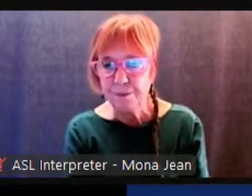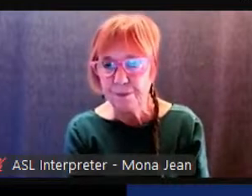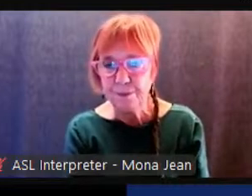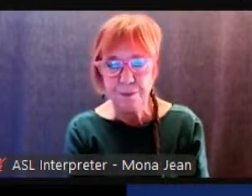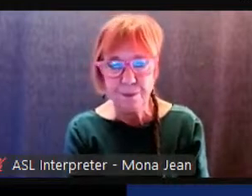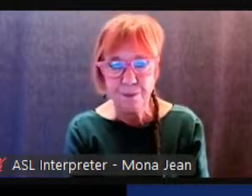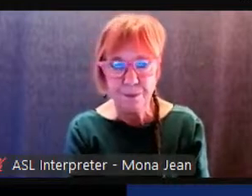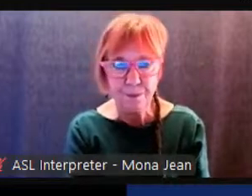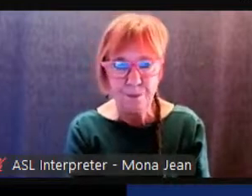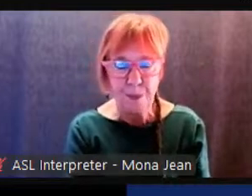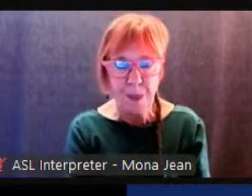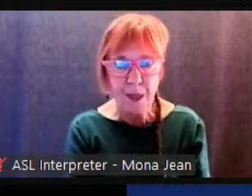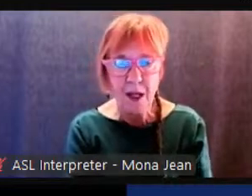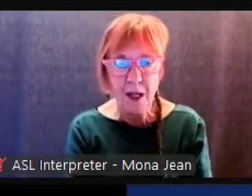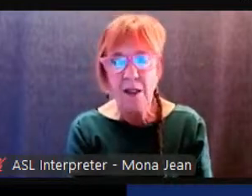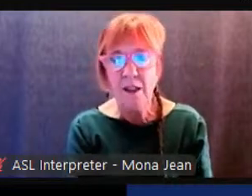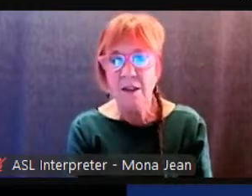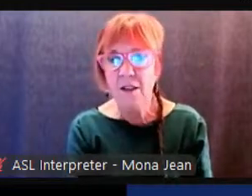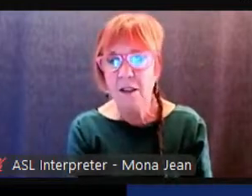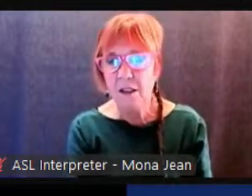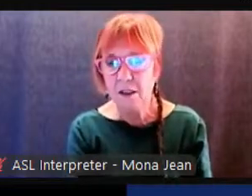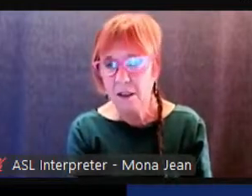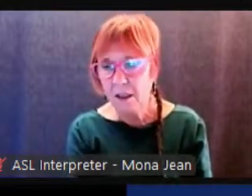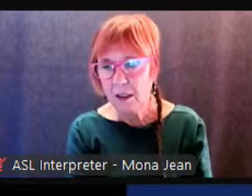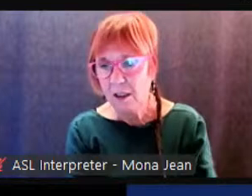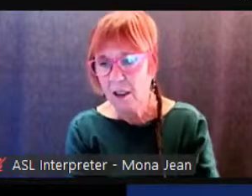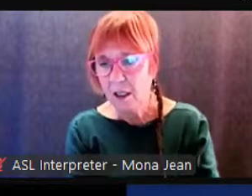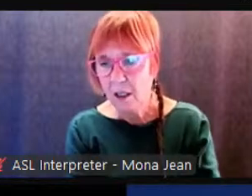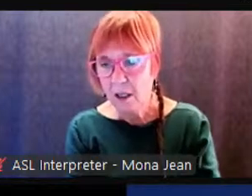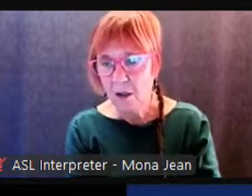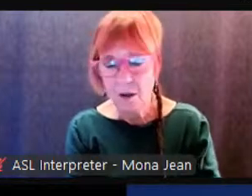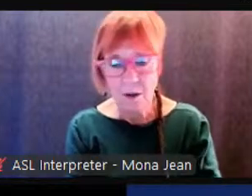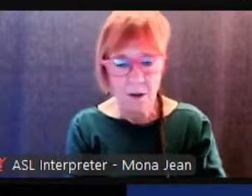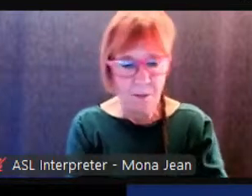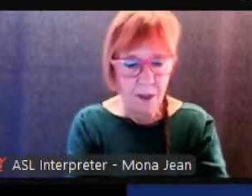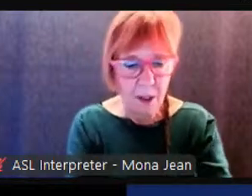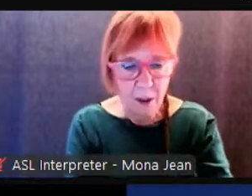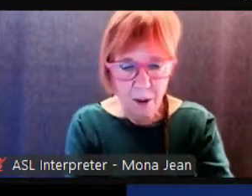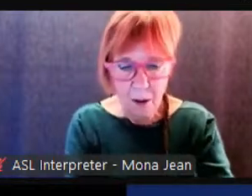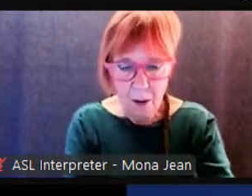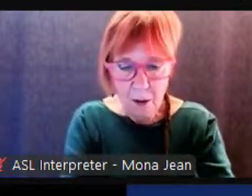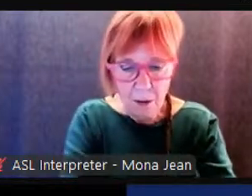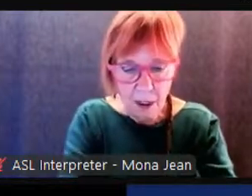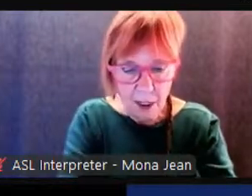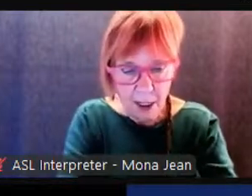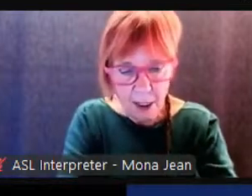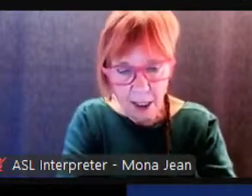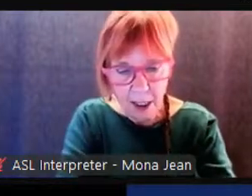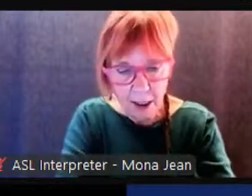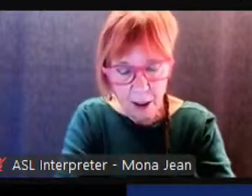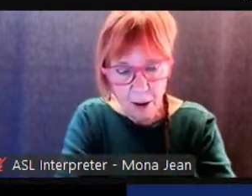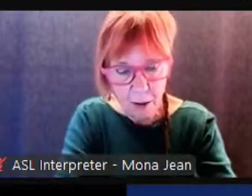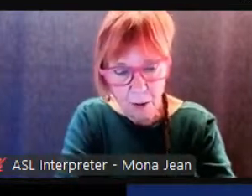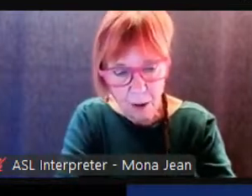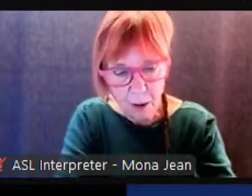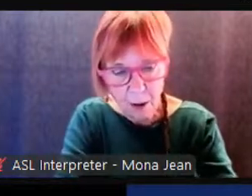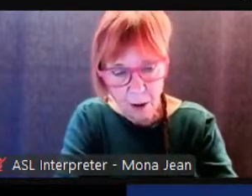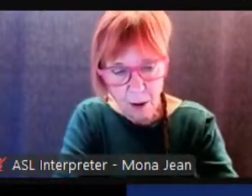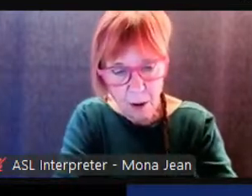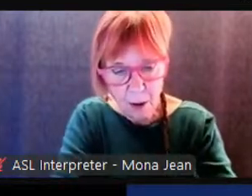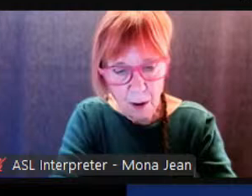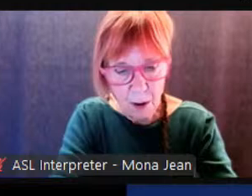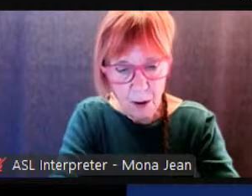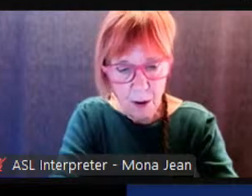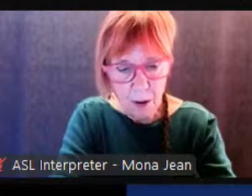would be wonderful. We'll move on to Bill with Las Flores Water Company. Please go ahead, Bill. Thank you. My name's